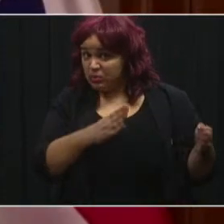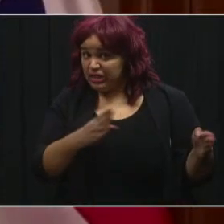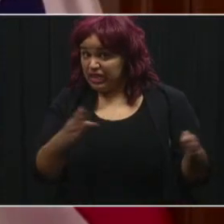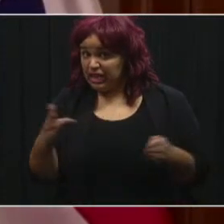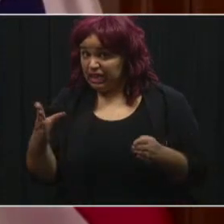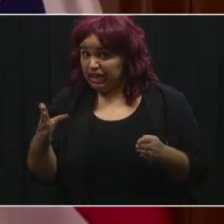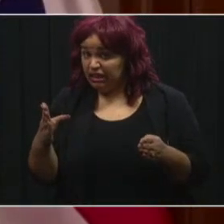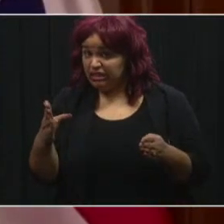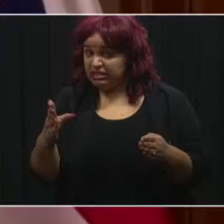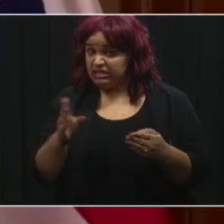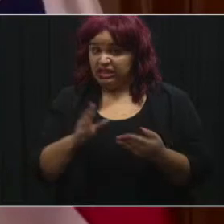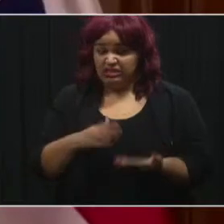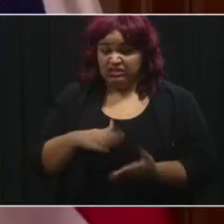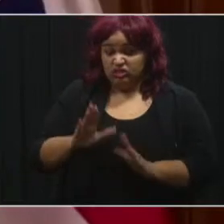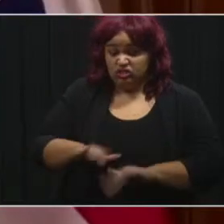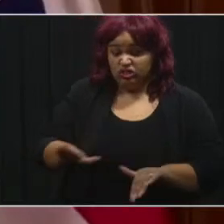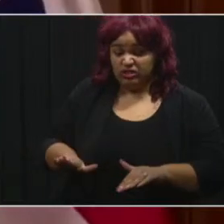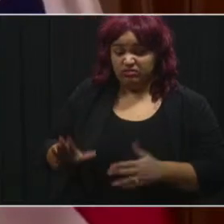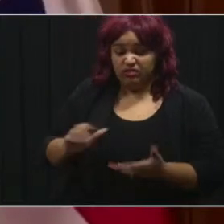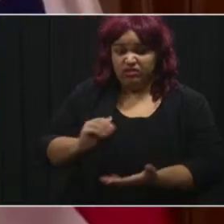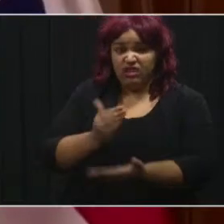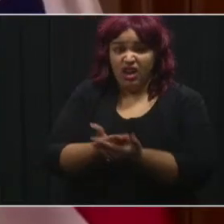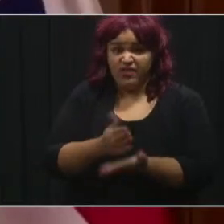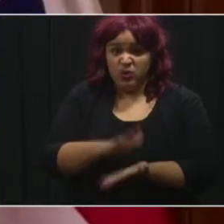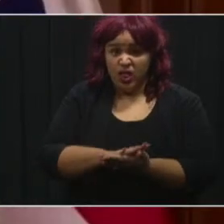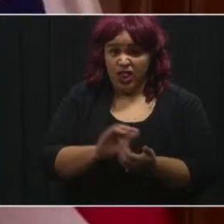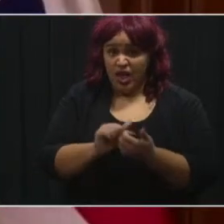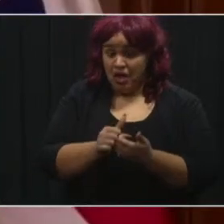Guard into helping children get to school?